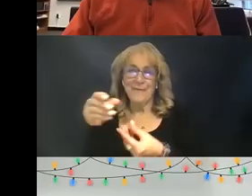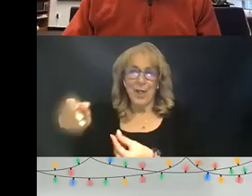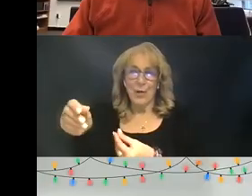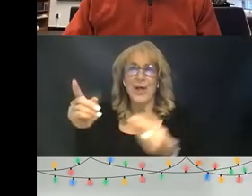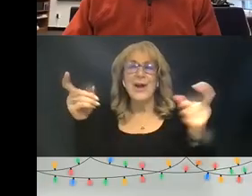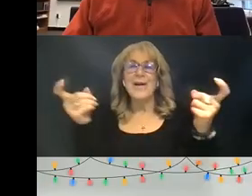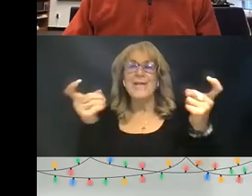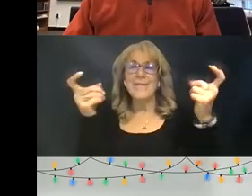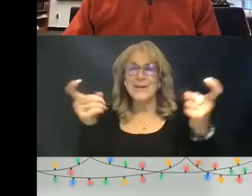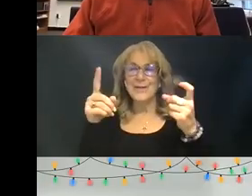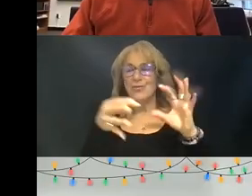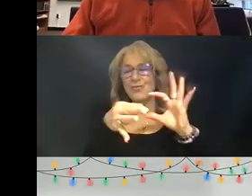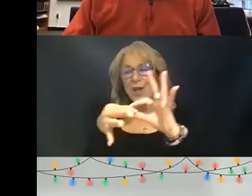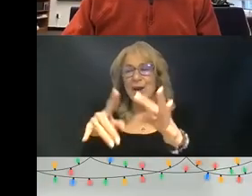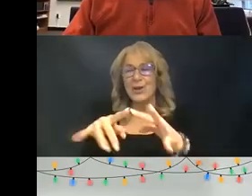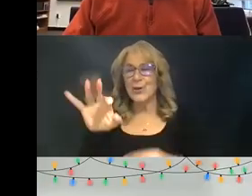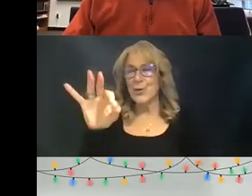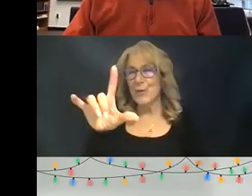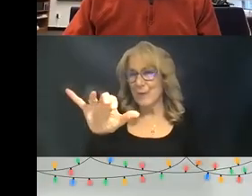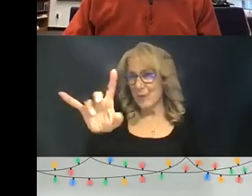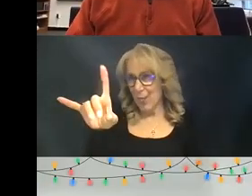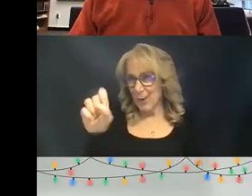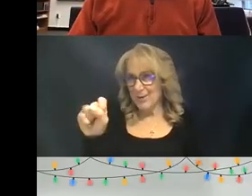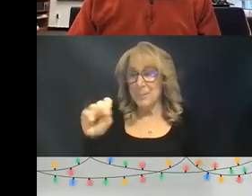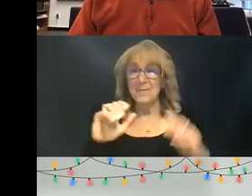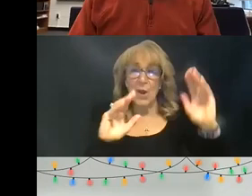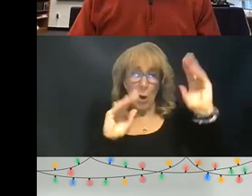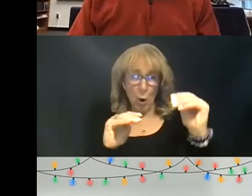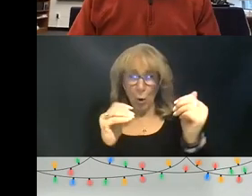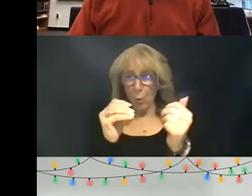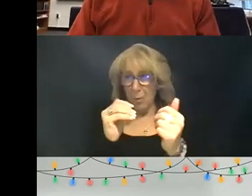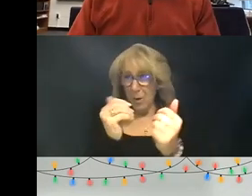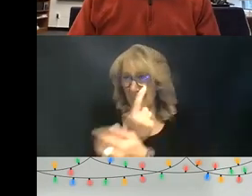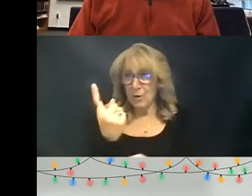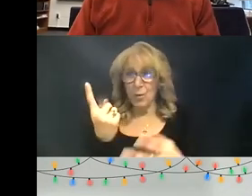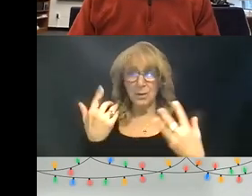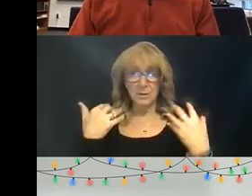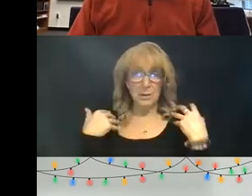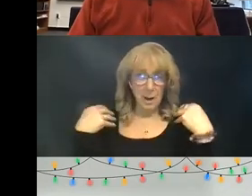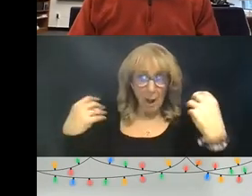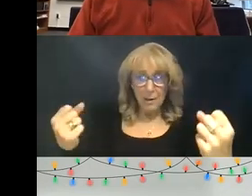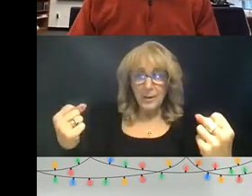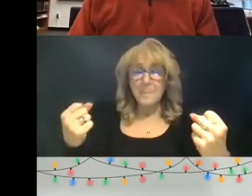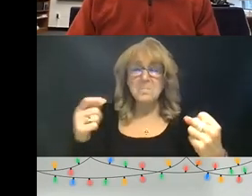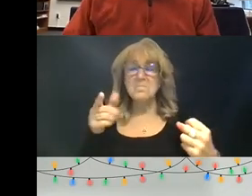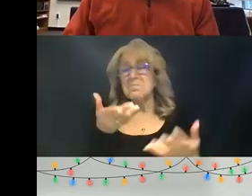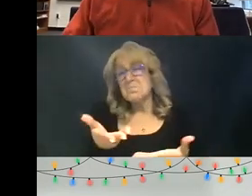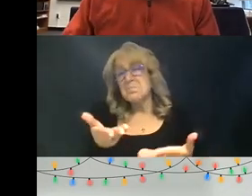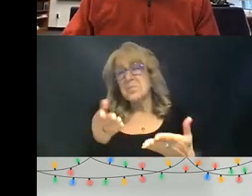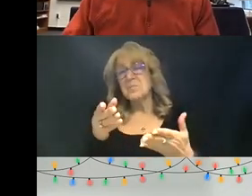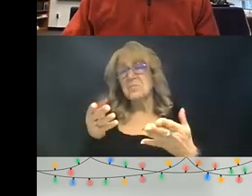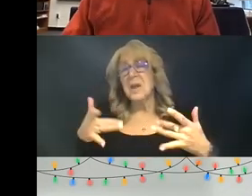hope everyone is well, and I want to begin by just letting you know that this event will take about 1